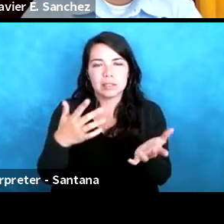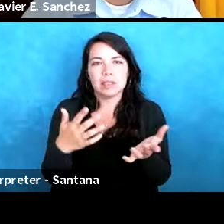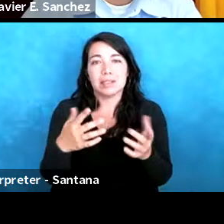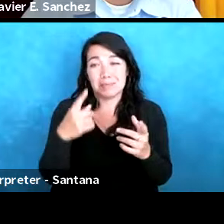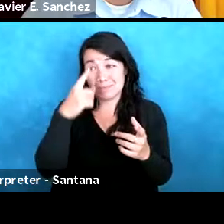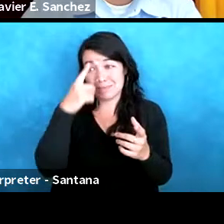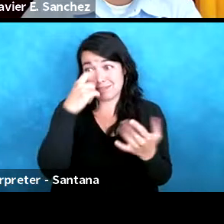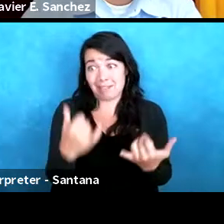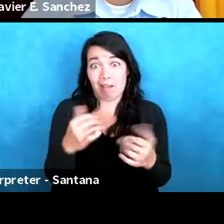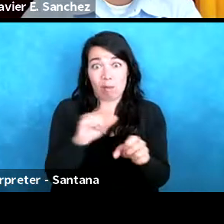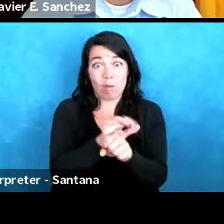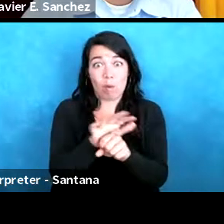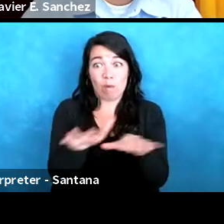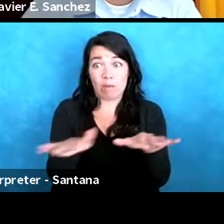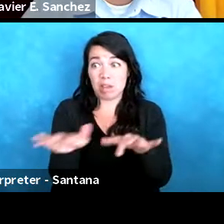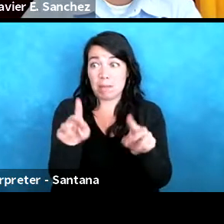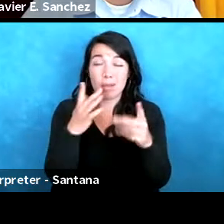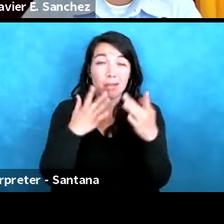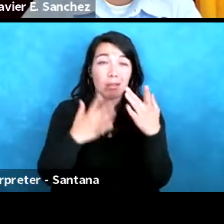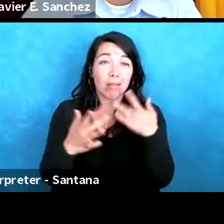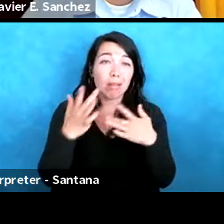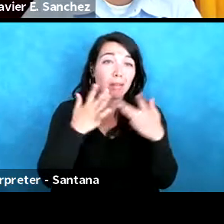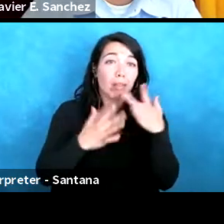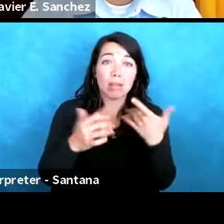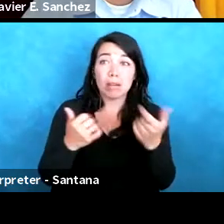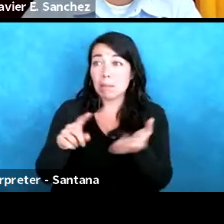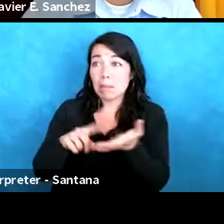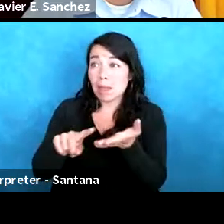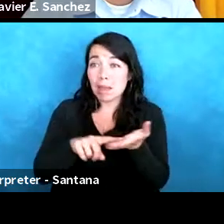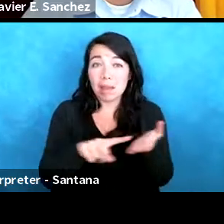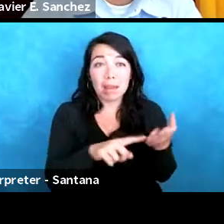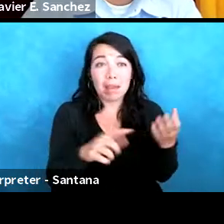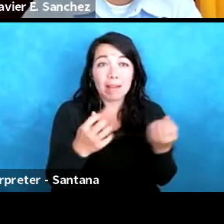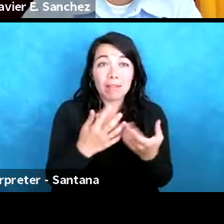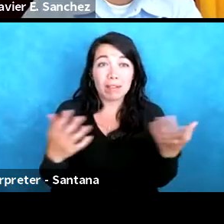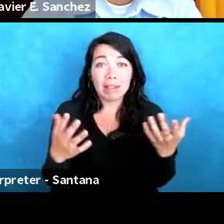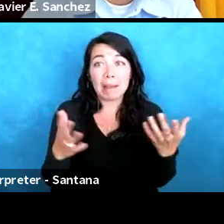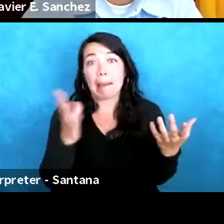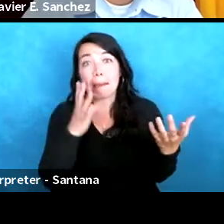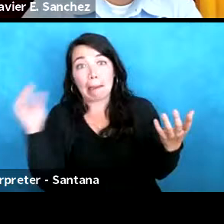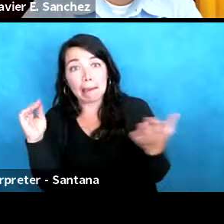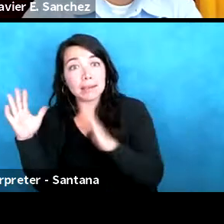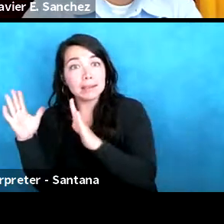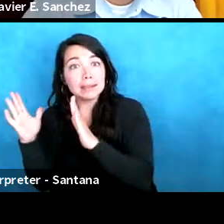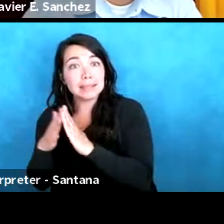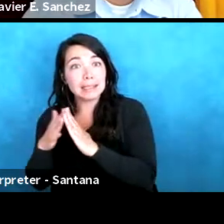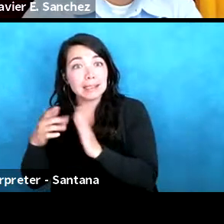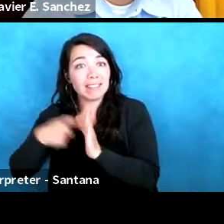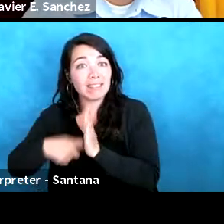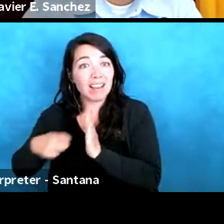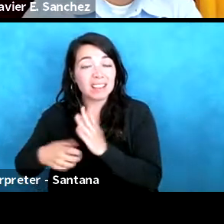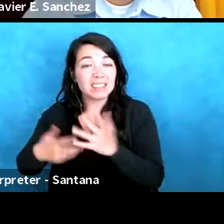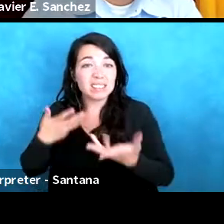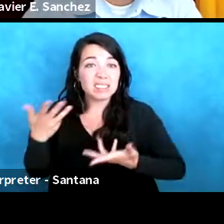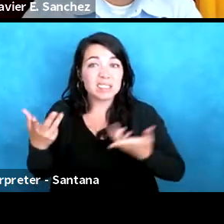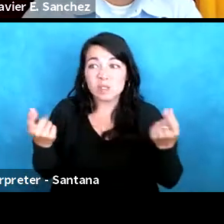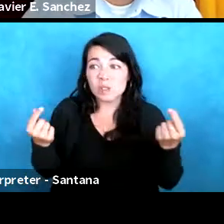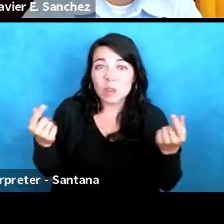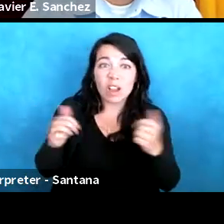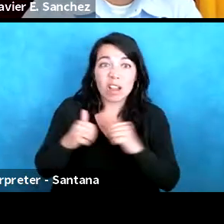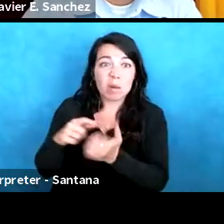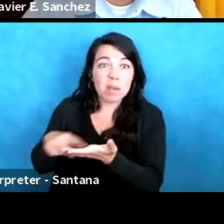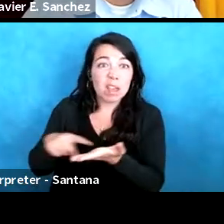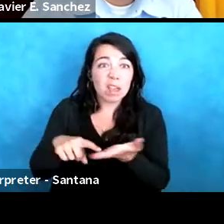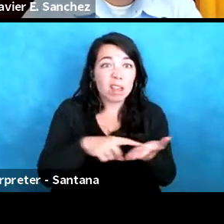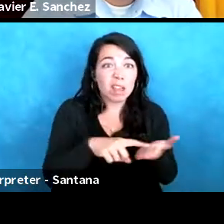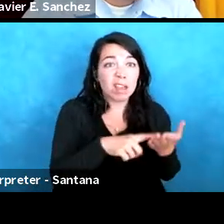things they have to come up with every day, much less to have to pay a fine on top of that. So this is a great way to help remedy that. So I want to thank you, sir,